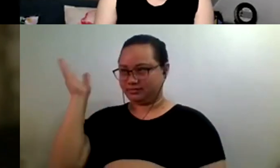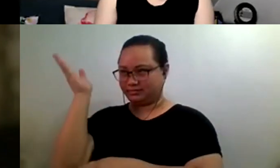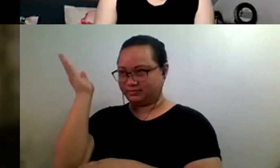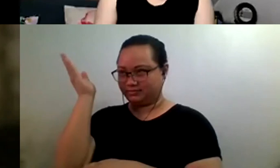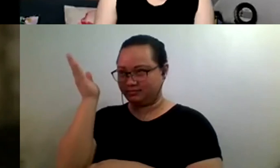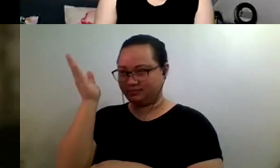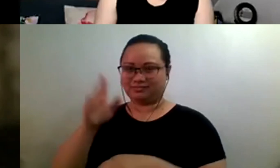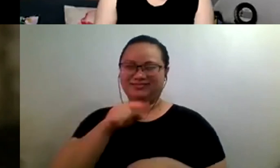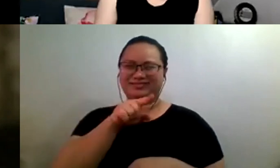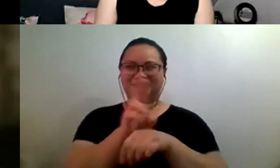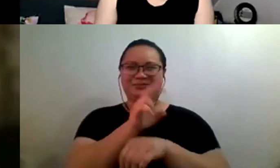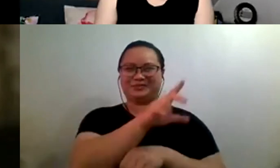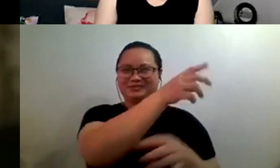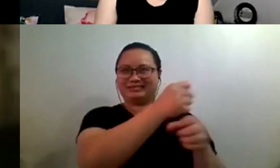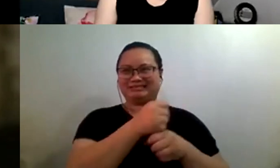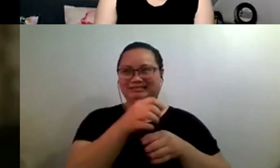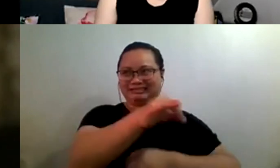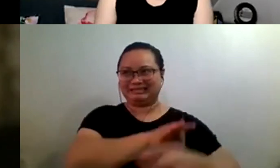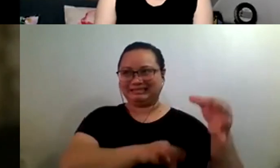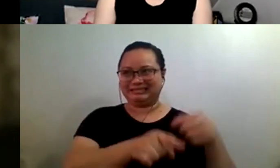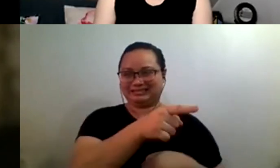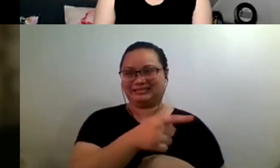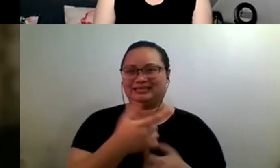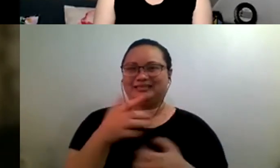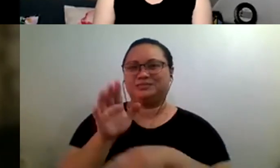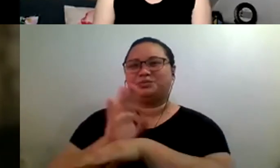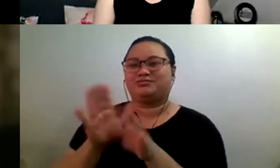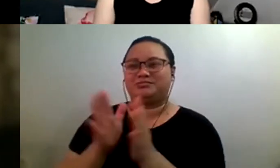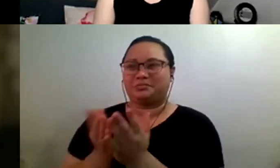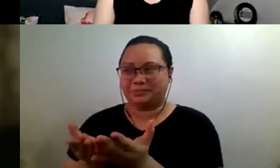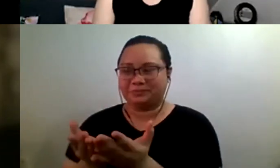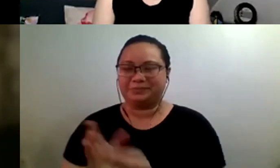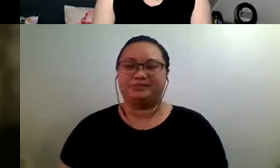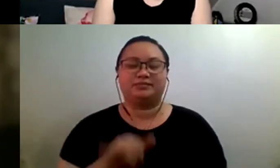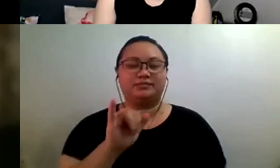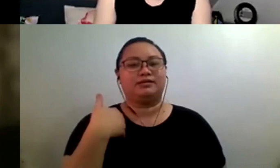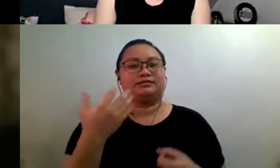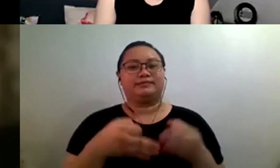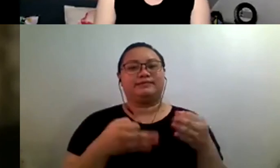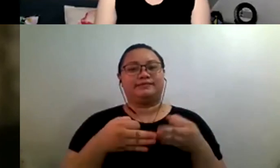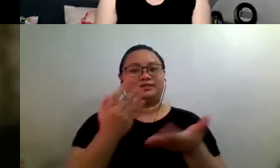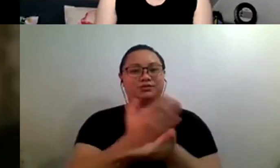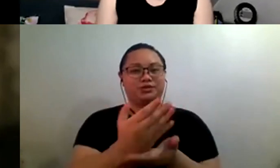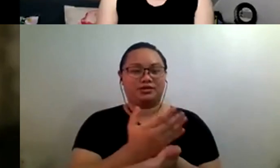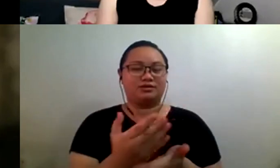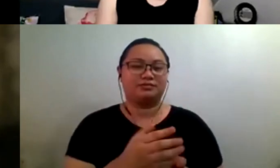And that's what, maybe yun yung gusto kong i-share na panghuli, na what we have to do is